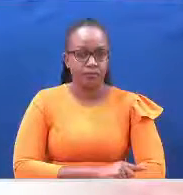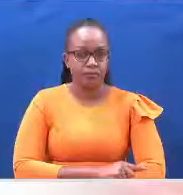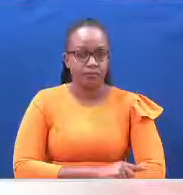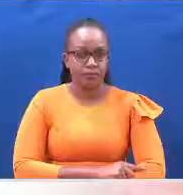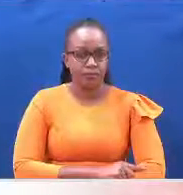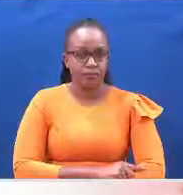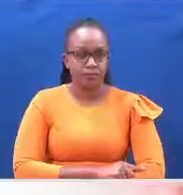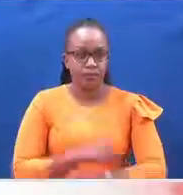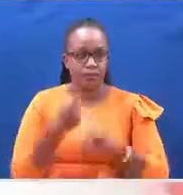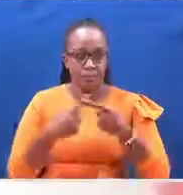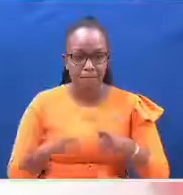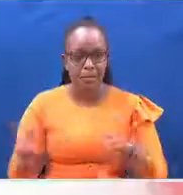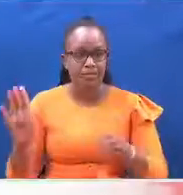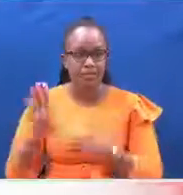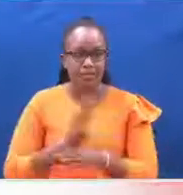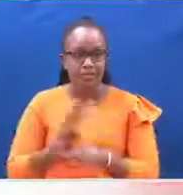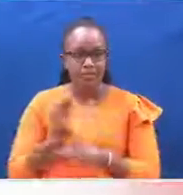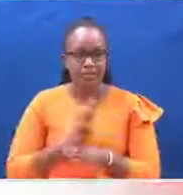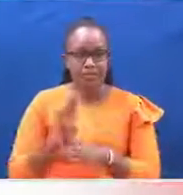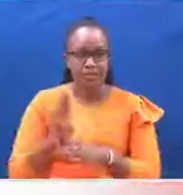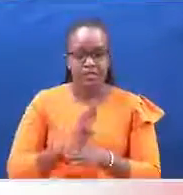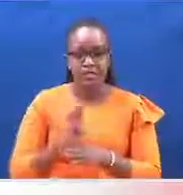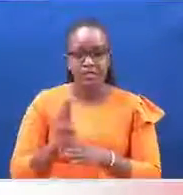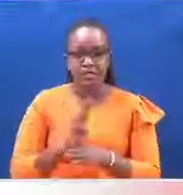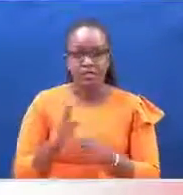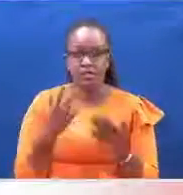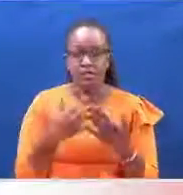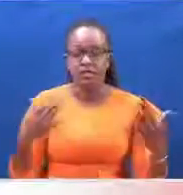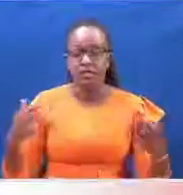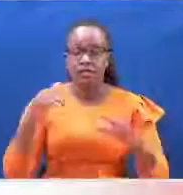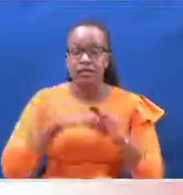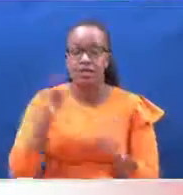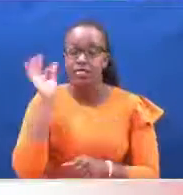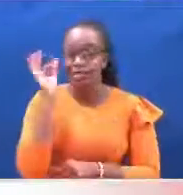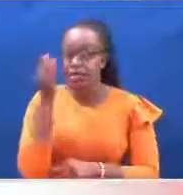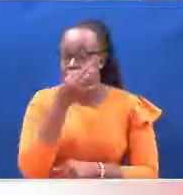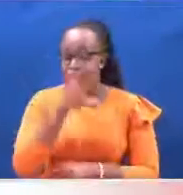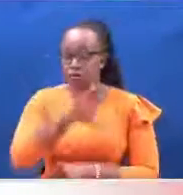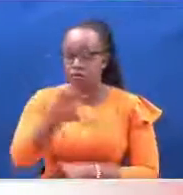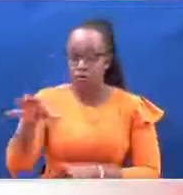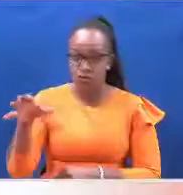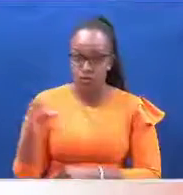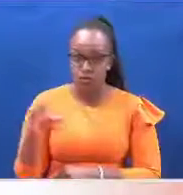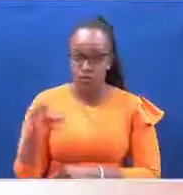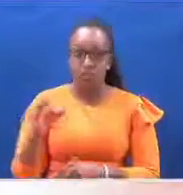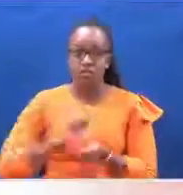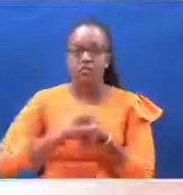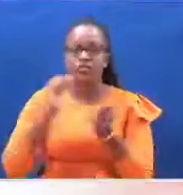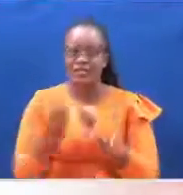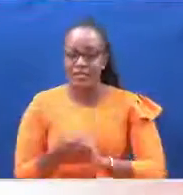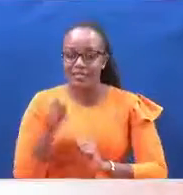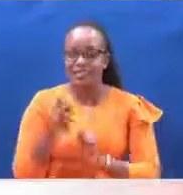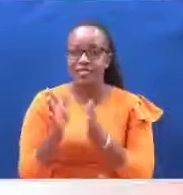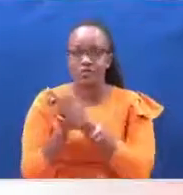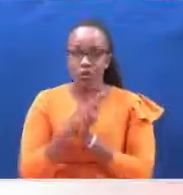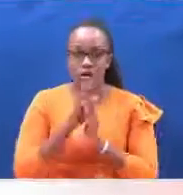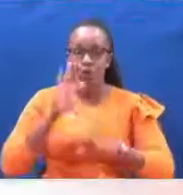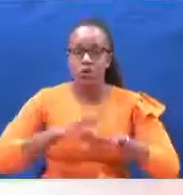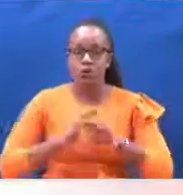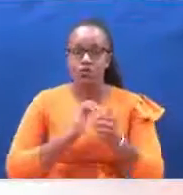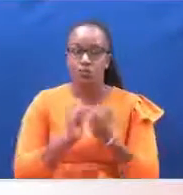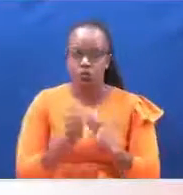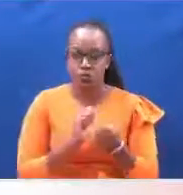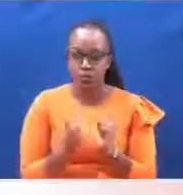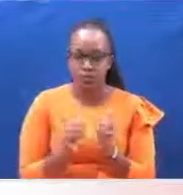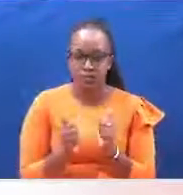But the Bezietu Foundation, based in Orumoro, Kieni constituency, Nyeri County, is out to change the narrative of the snooker sport with a